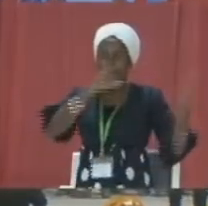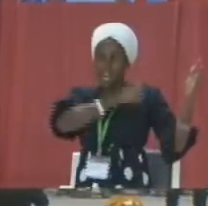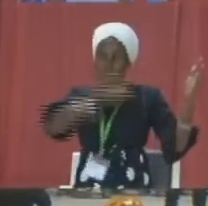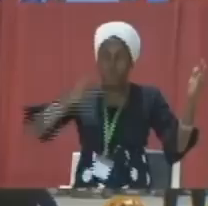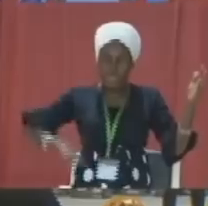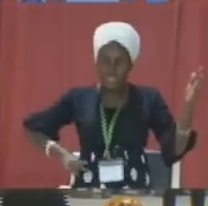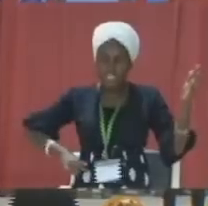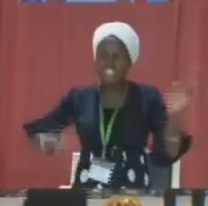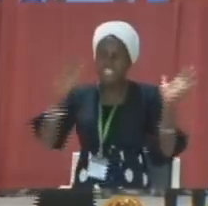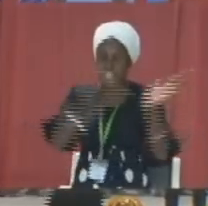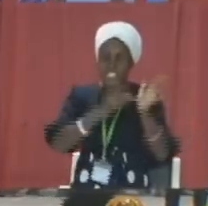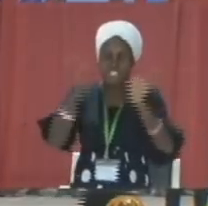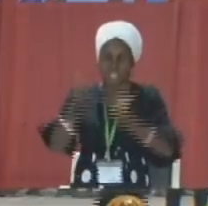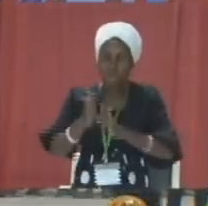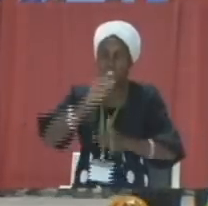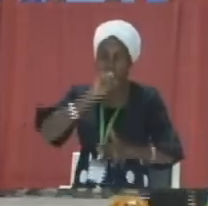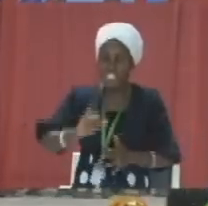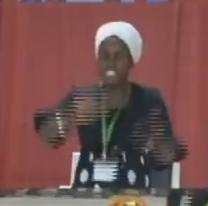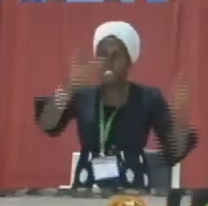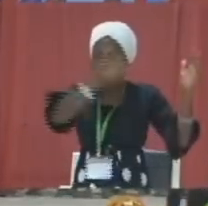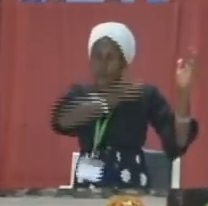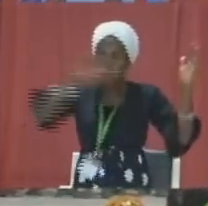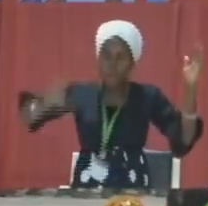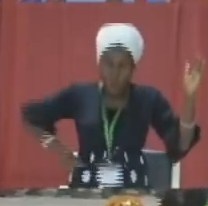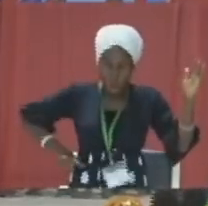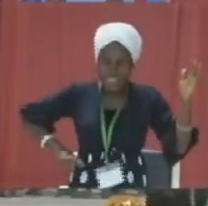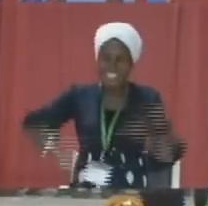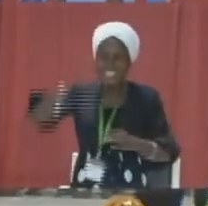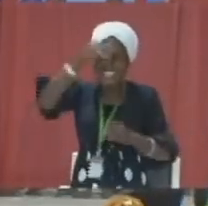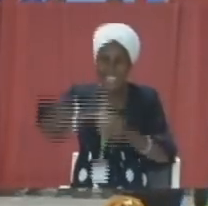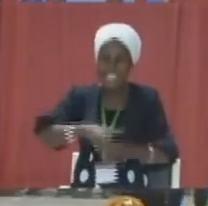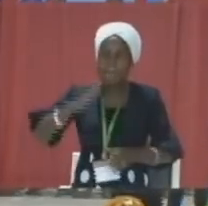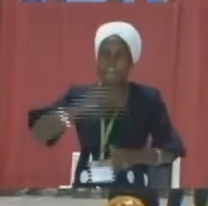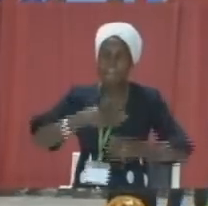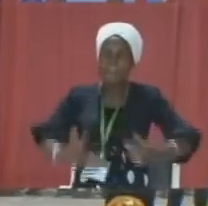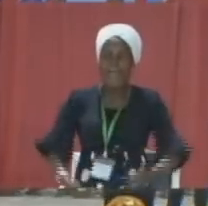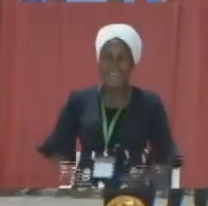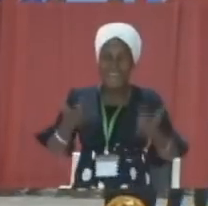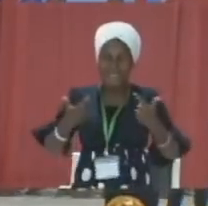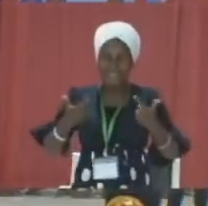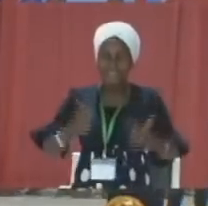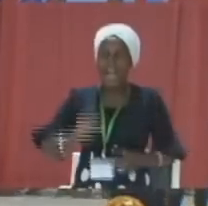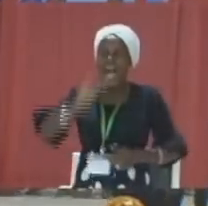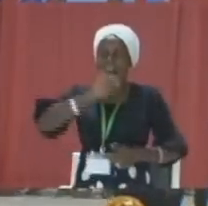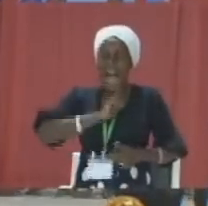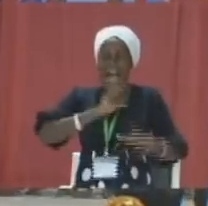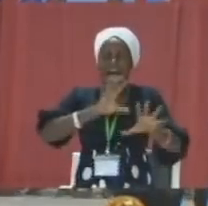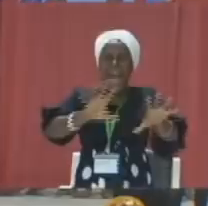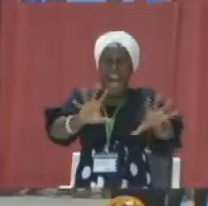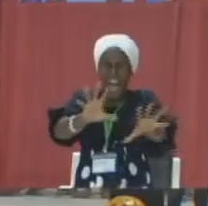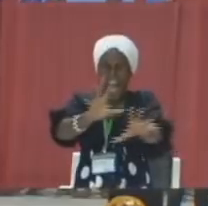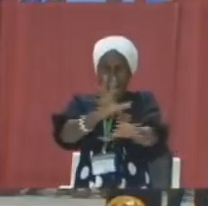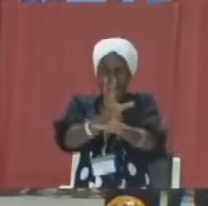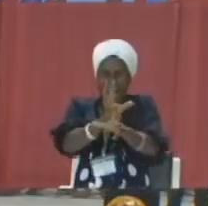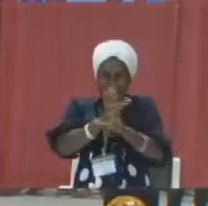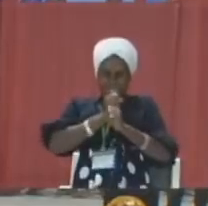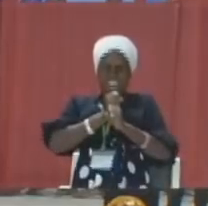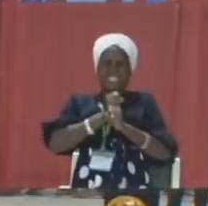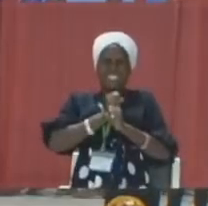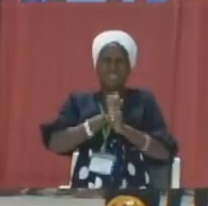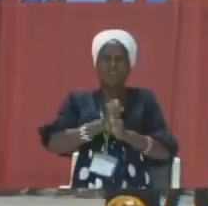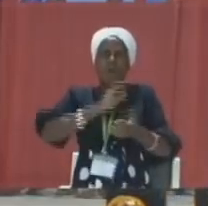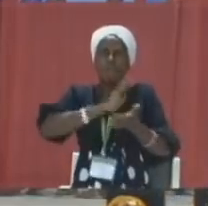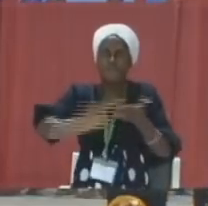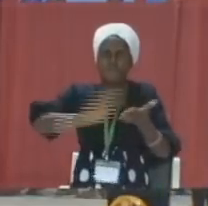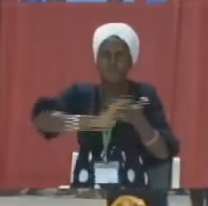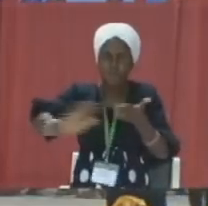Lord in my life. I receive forgiveness for all of